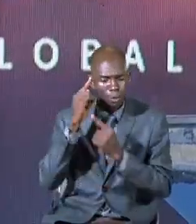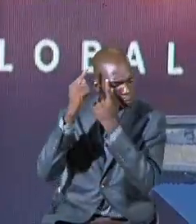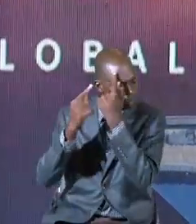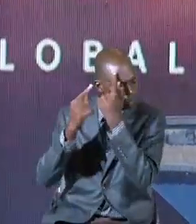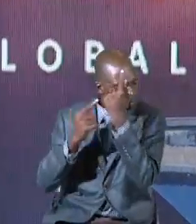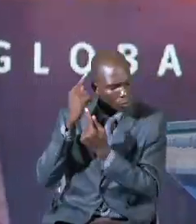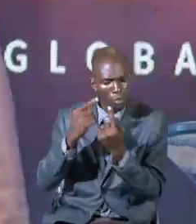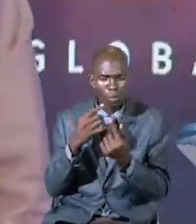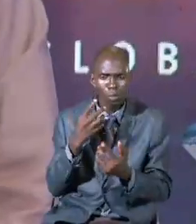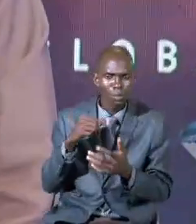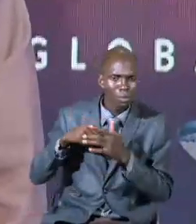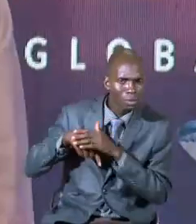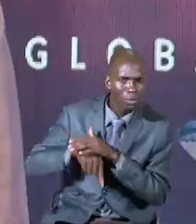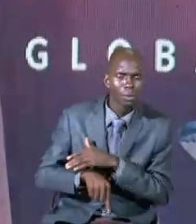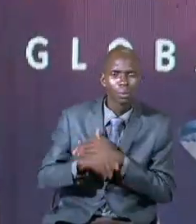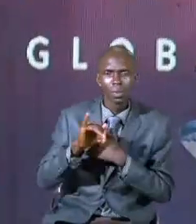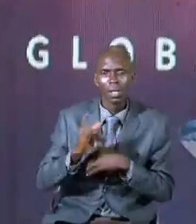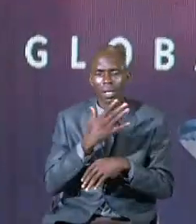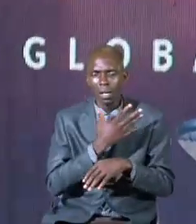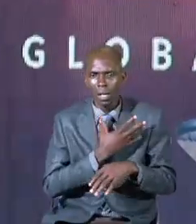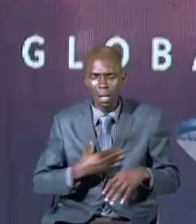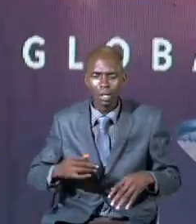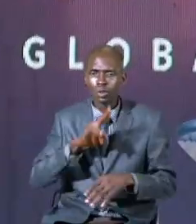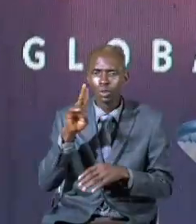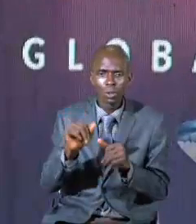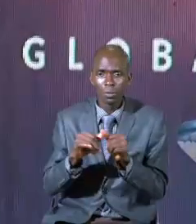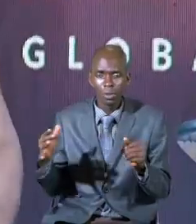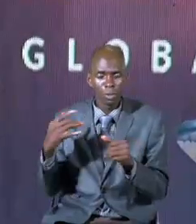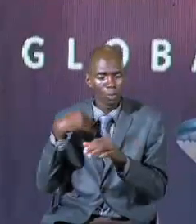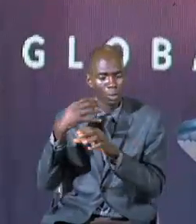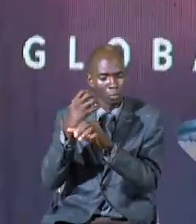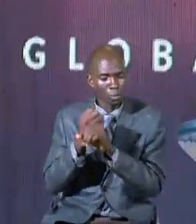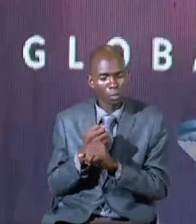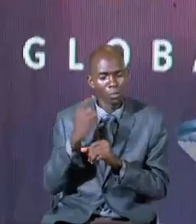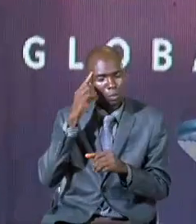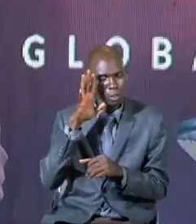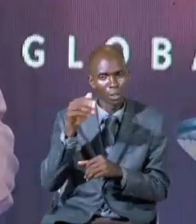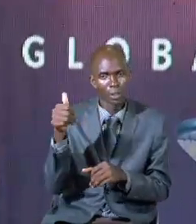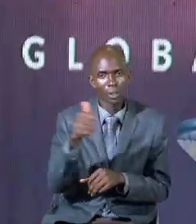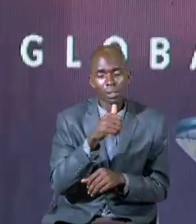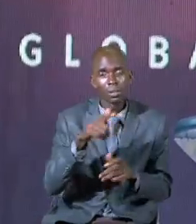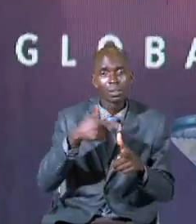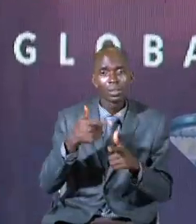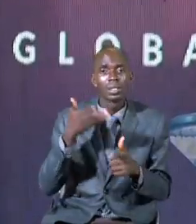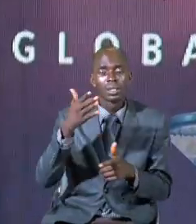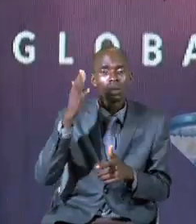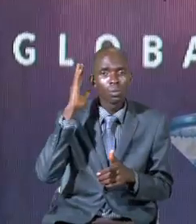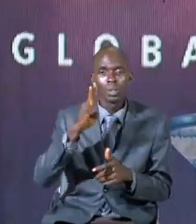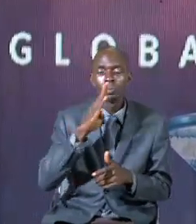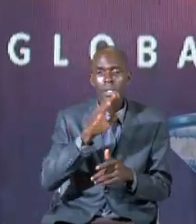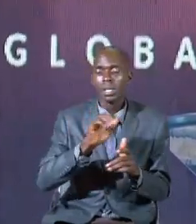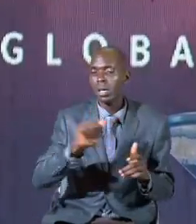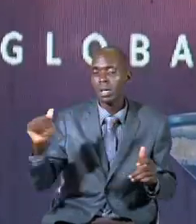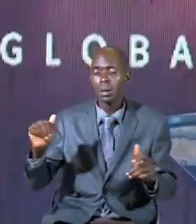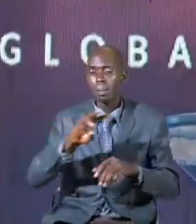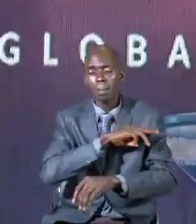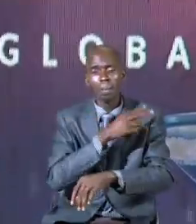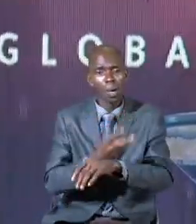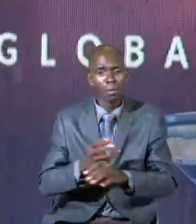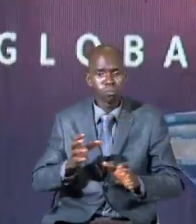yourself, a mighty force will come from on high and take you from where you are to